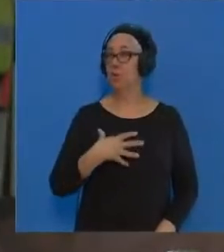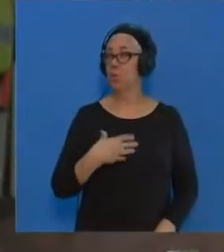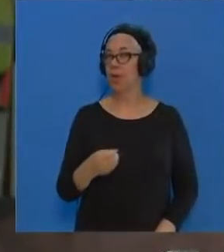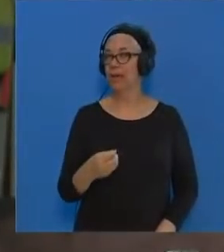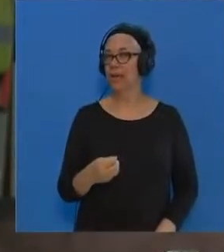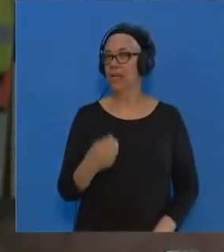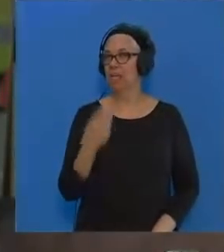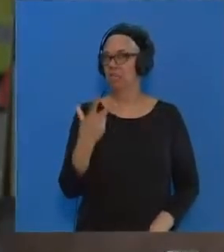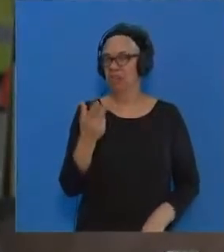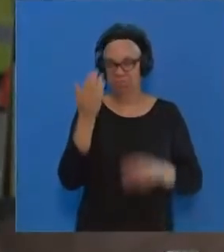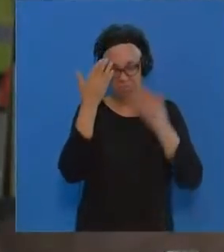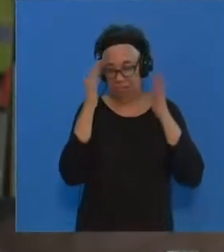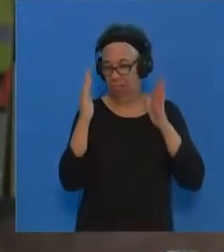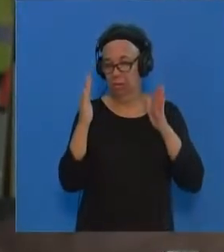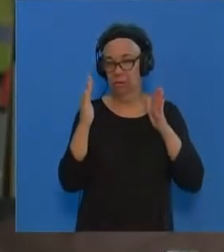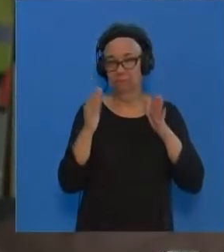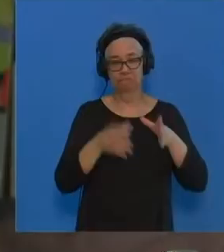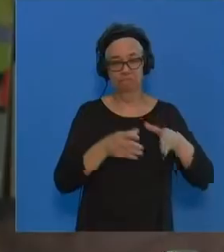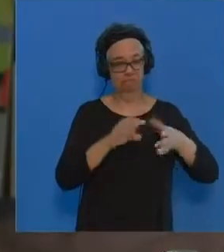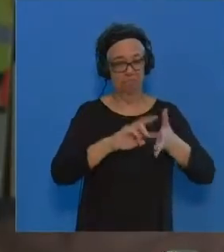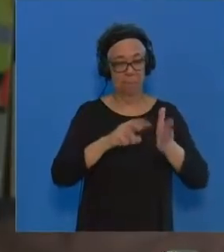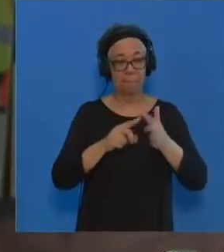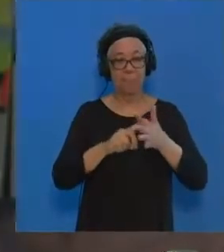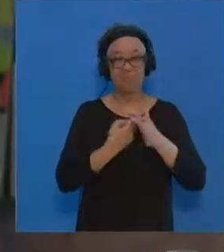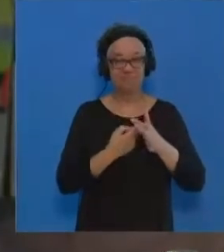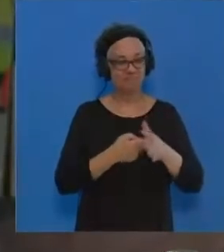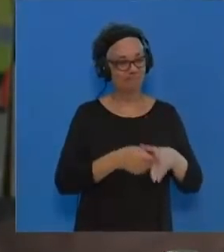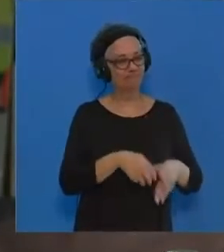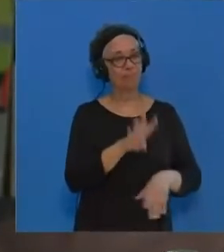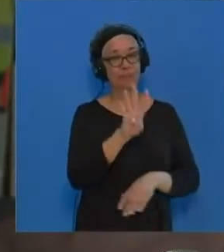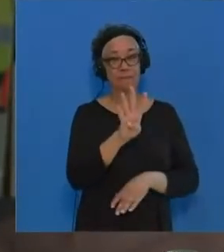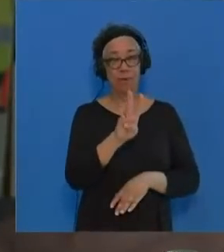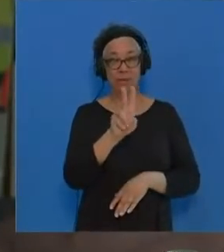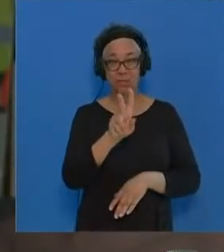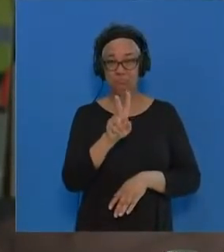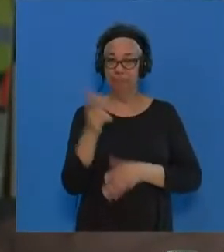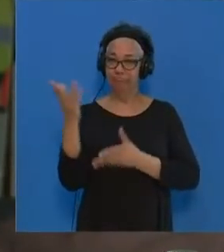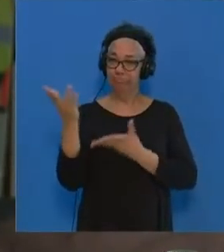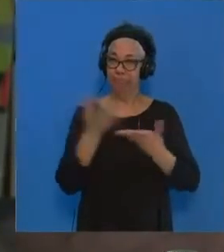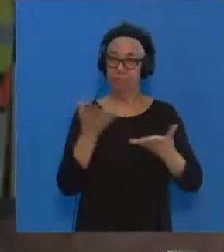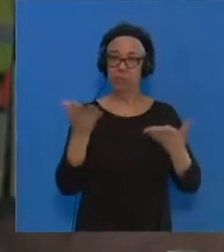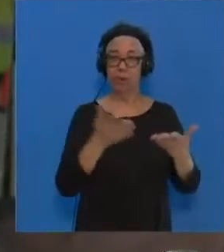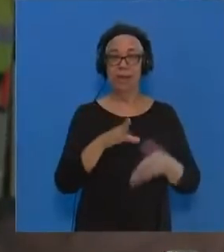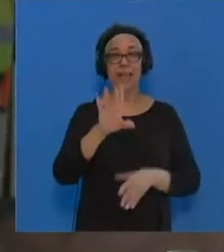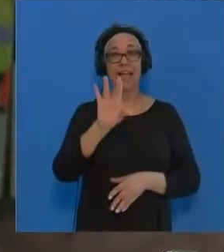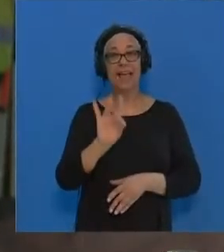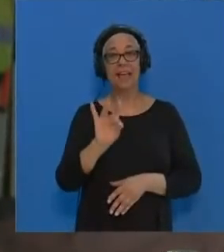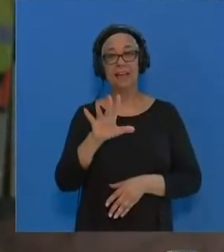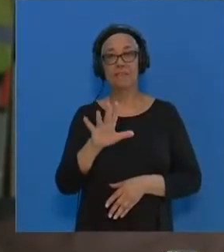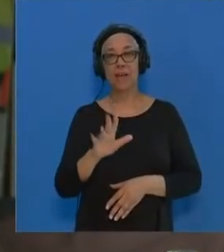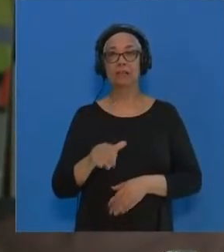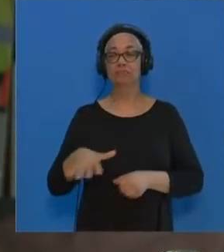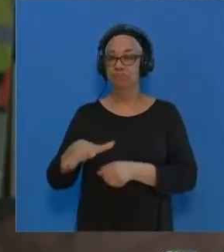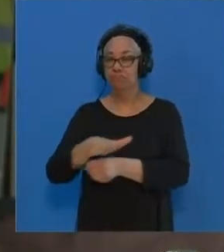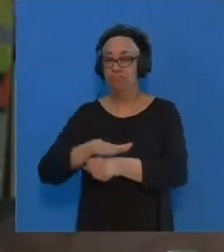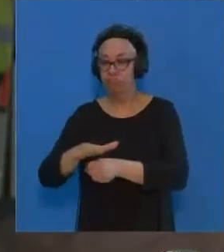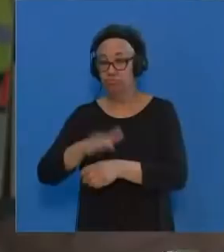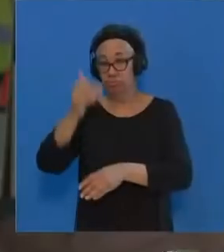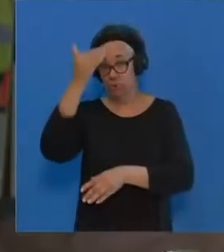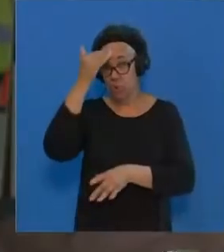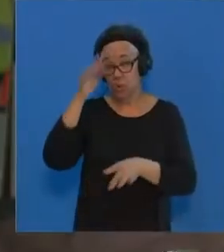of all local cases is as follows: 42 are imported, 85 are local transmission with known